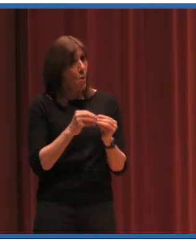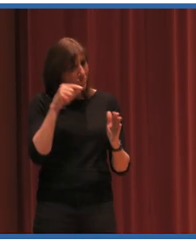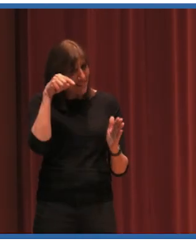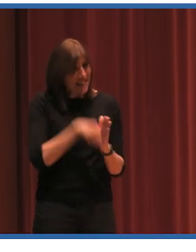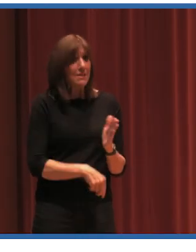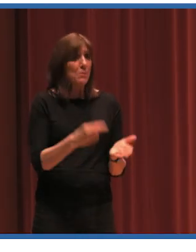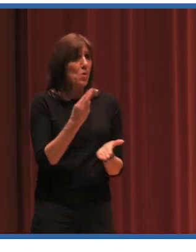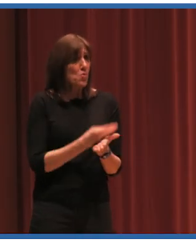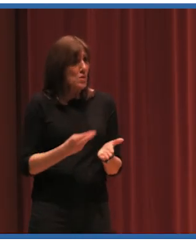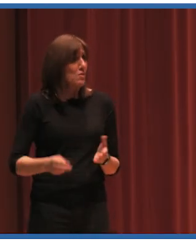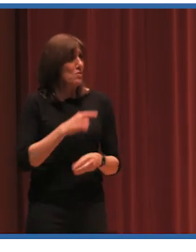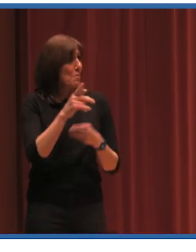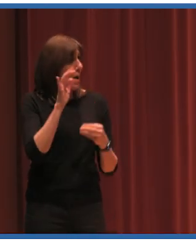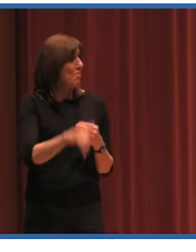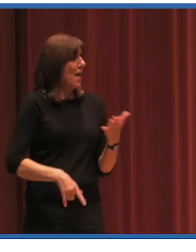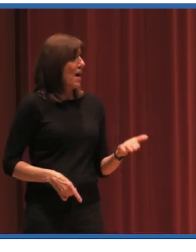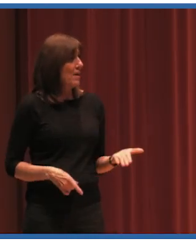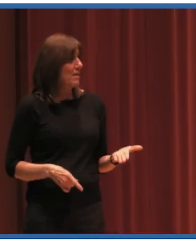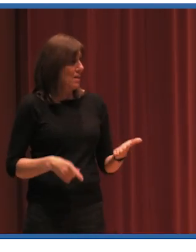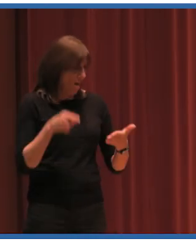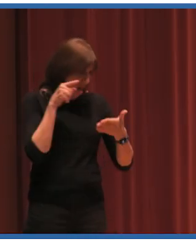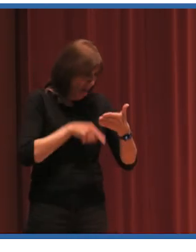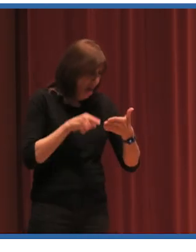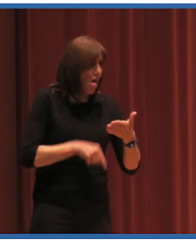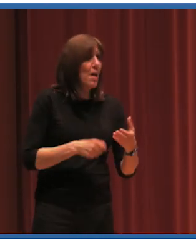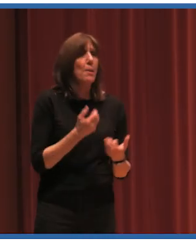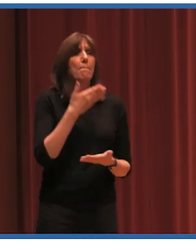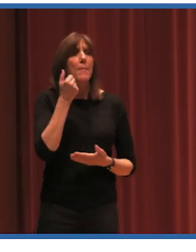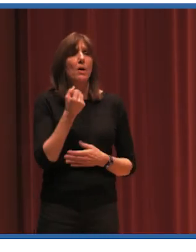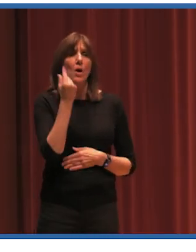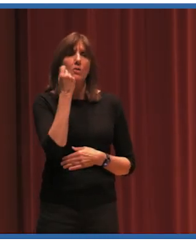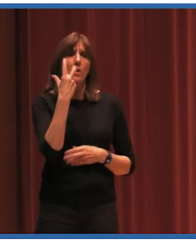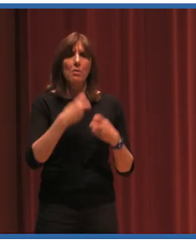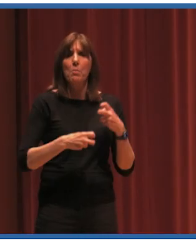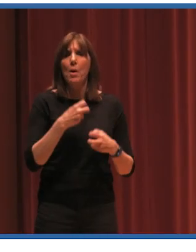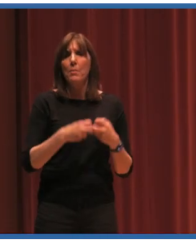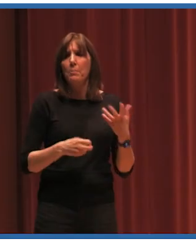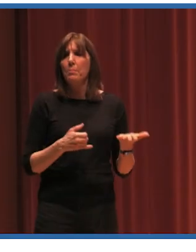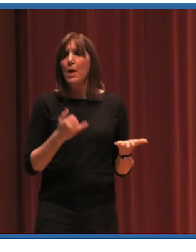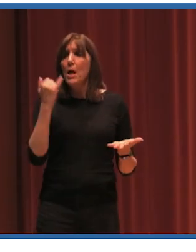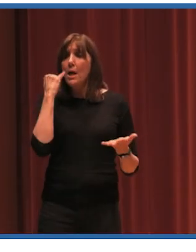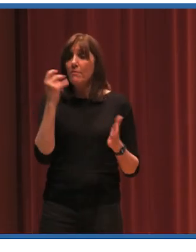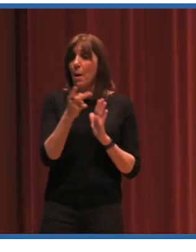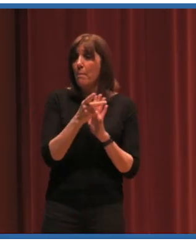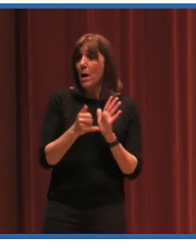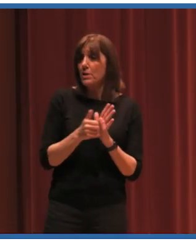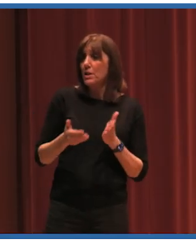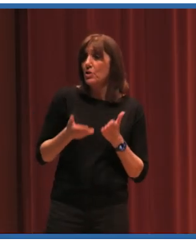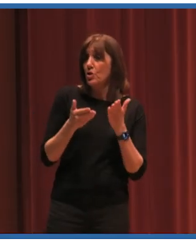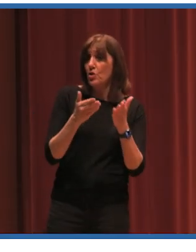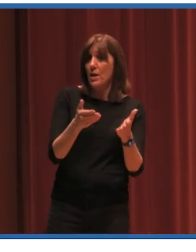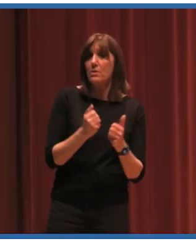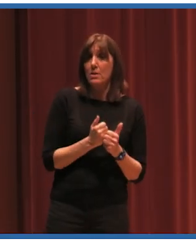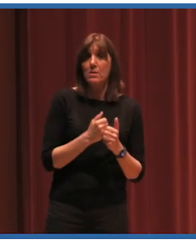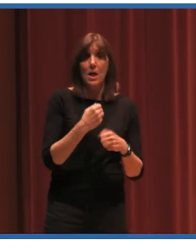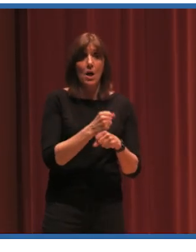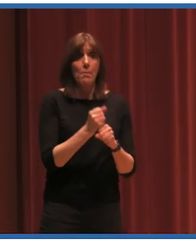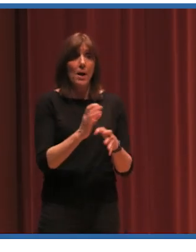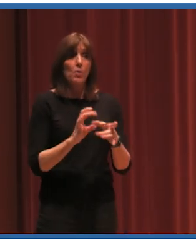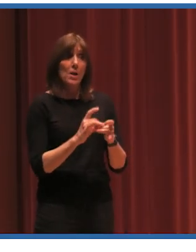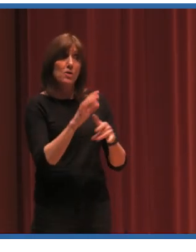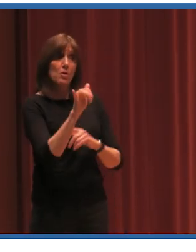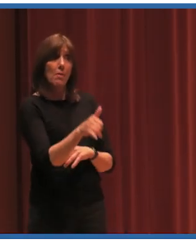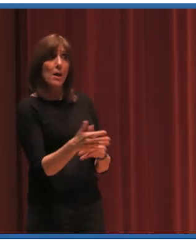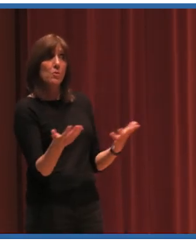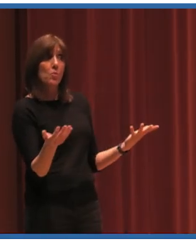doing everything you possibly can to better understand the problem. And so a few policy suggestions that I'll make in relation to that